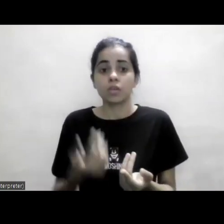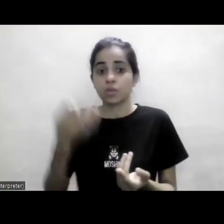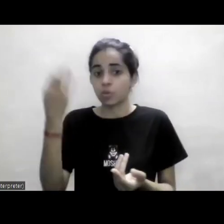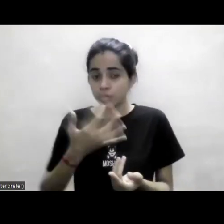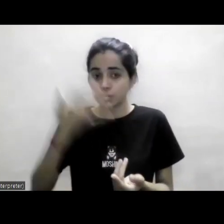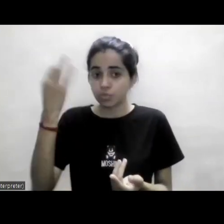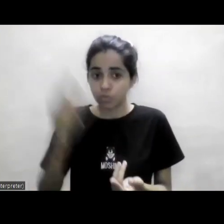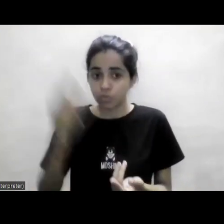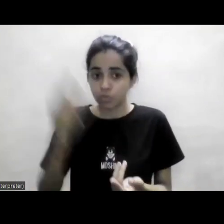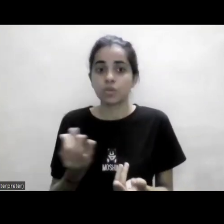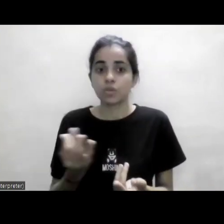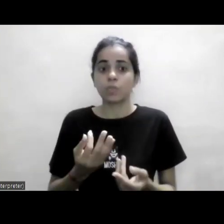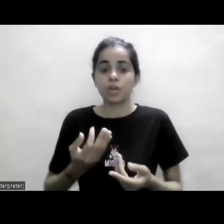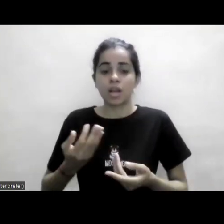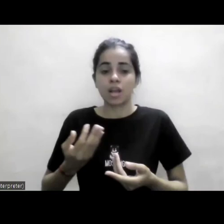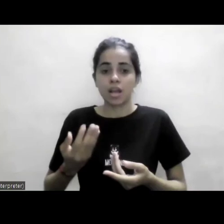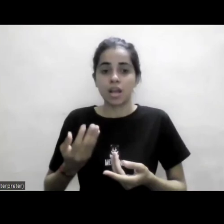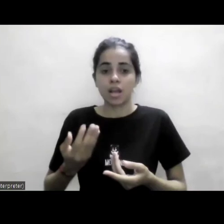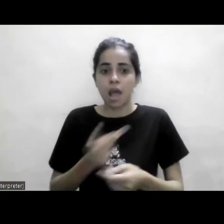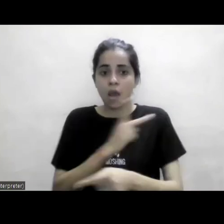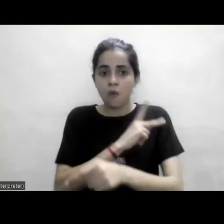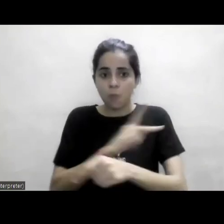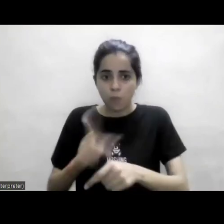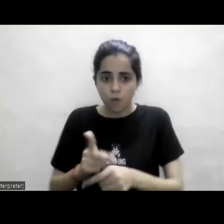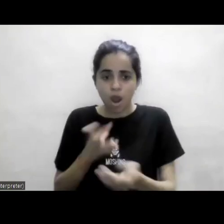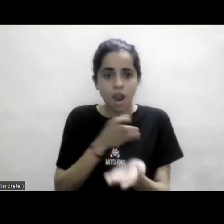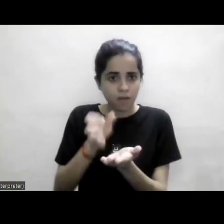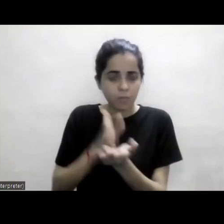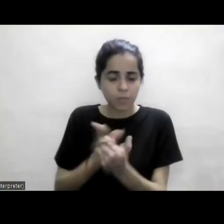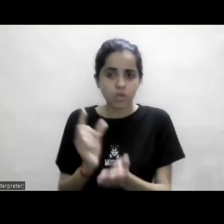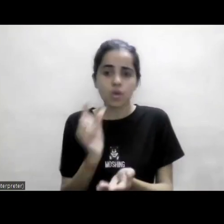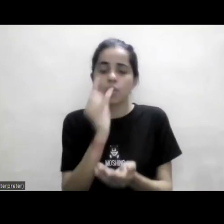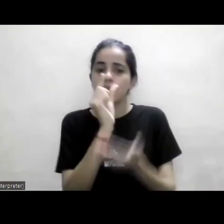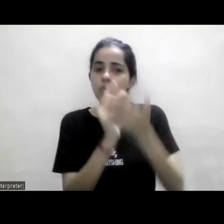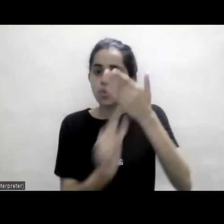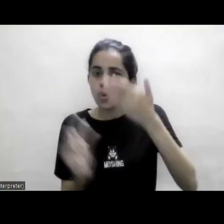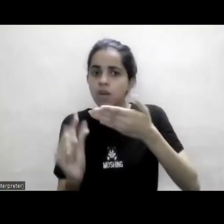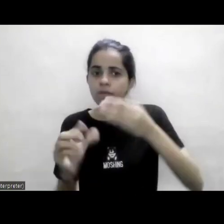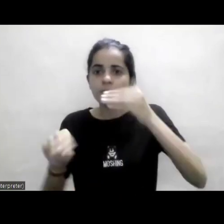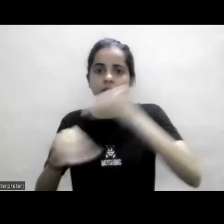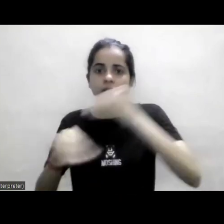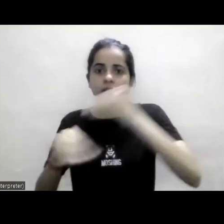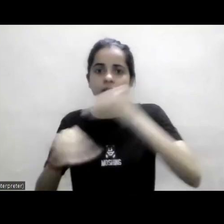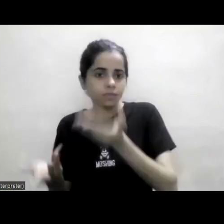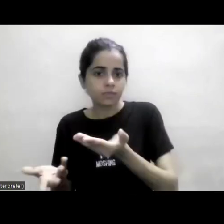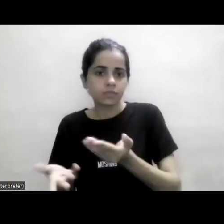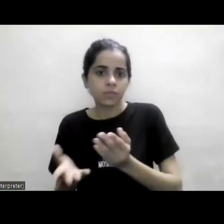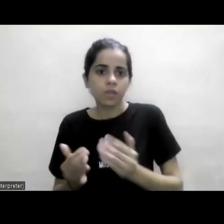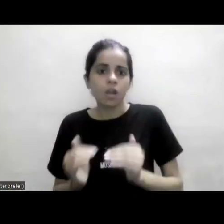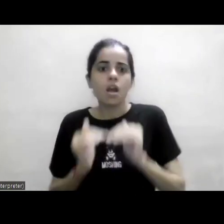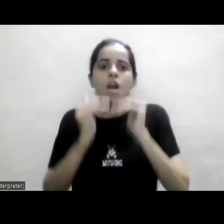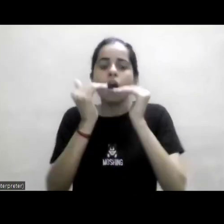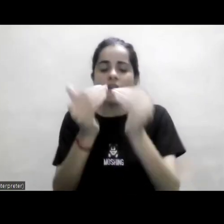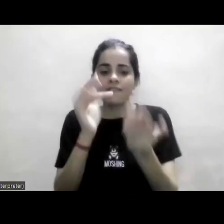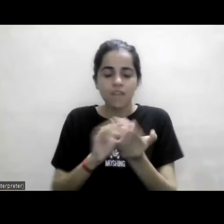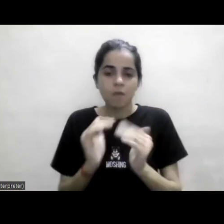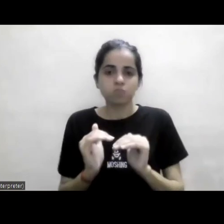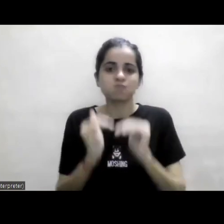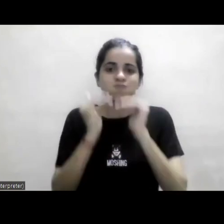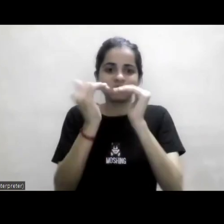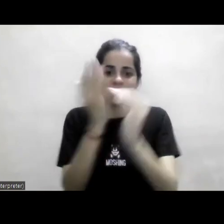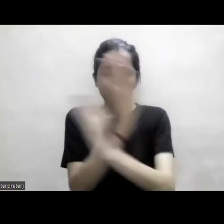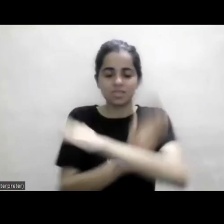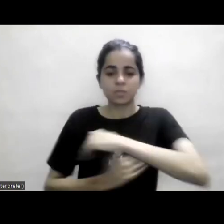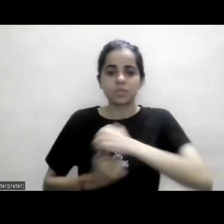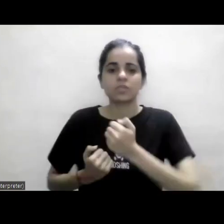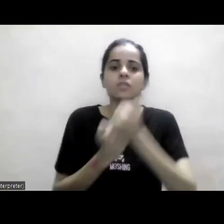added a discipline in different universities also, and how they are taking this field forward. It's